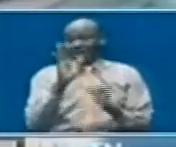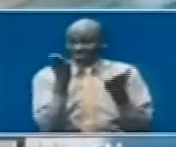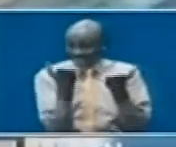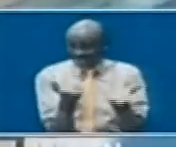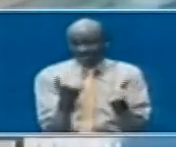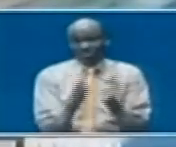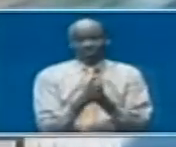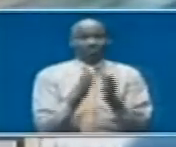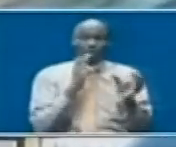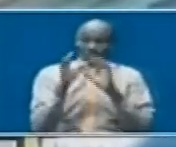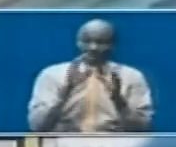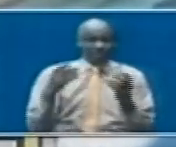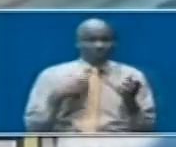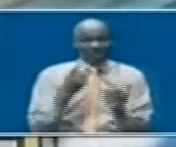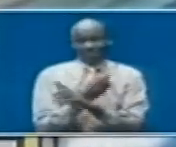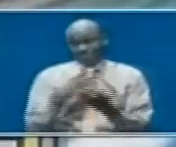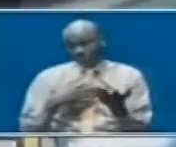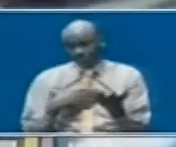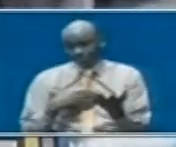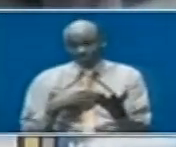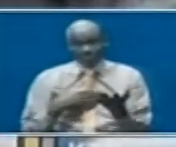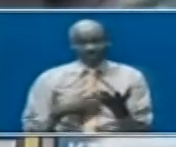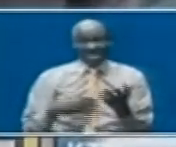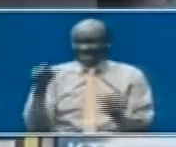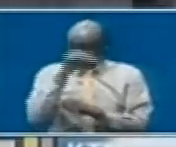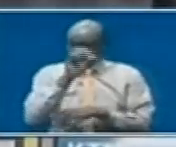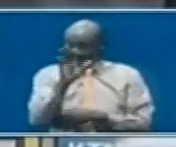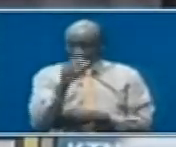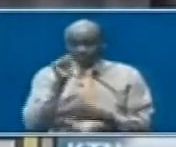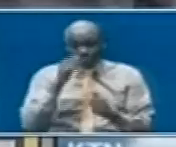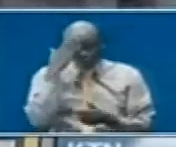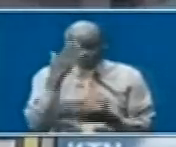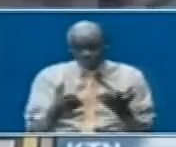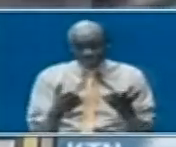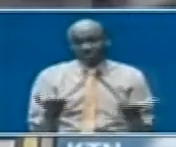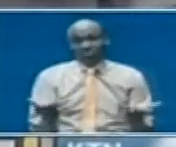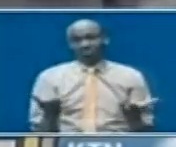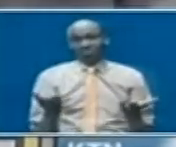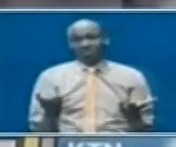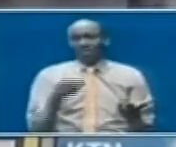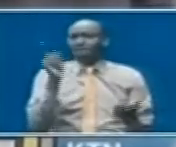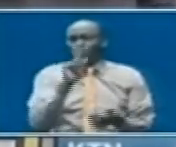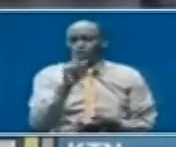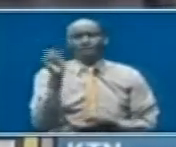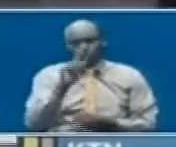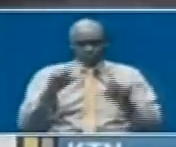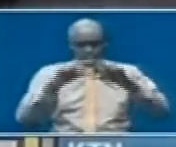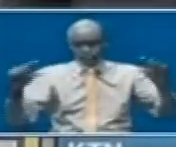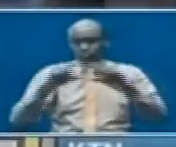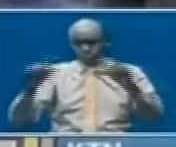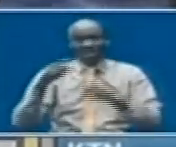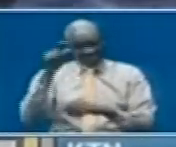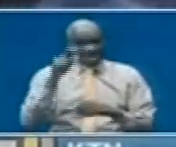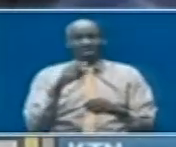communication team led by Manoya Sipisu, and the vehicles, it's important to note, as many as they were in blue plate. And in the